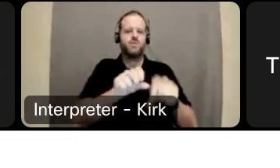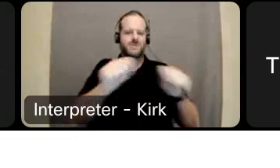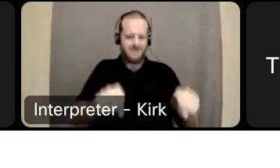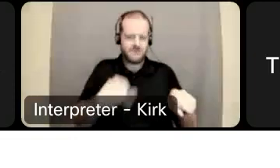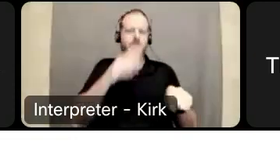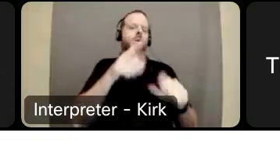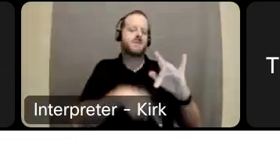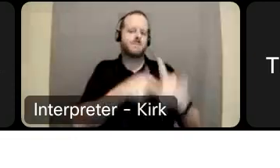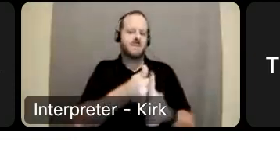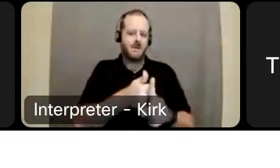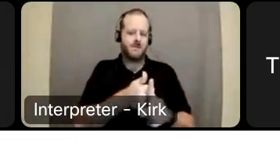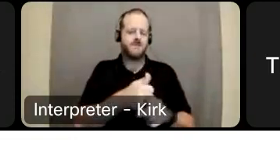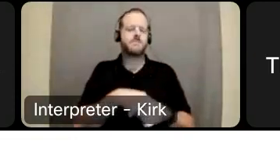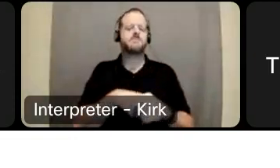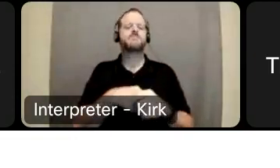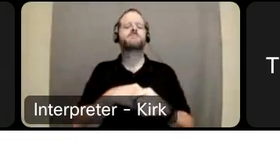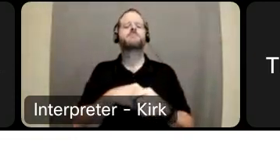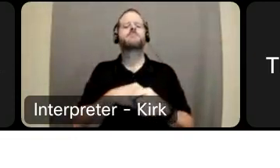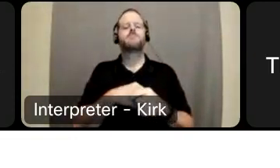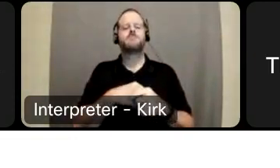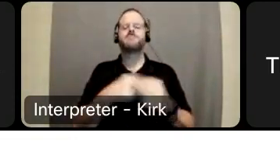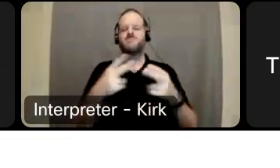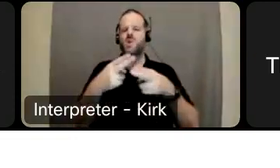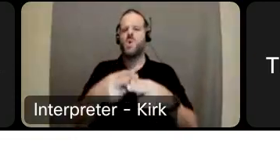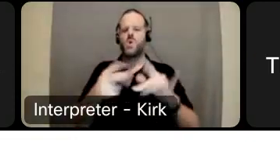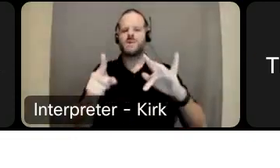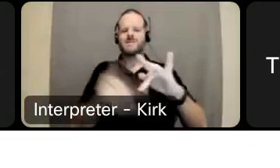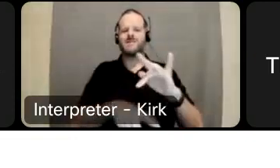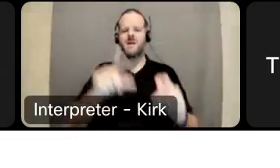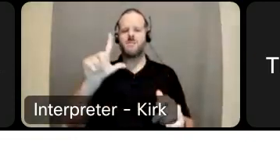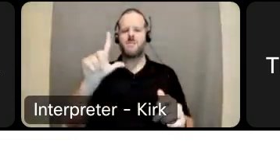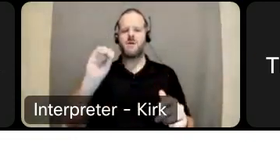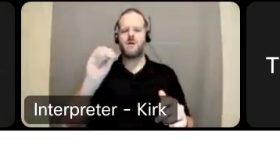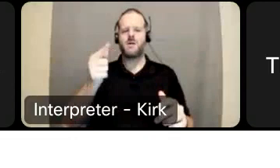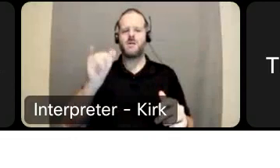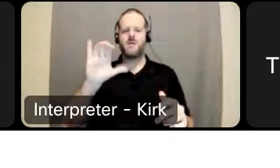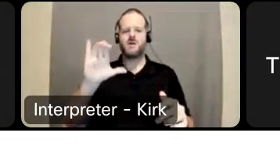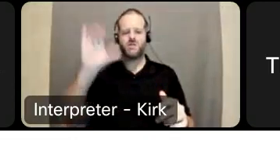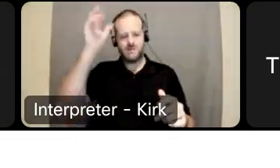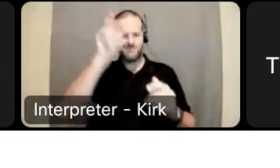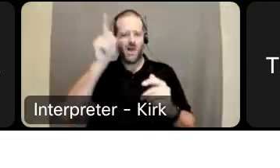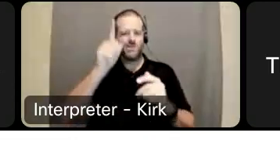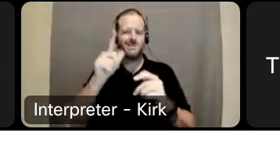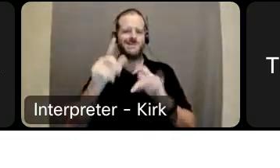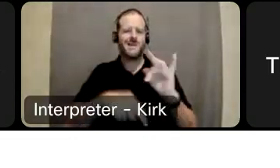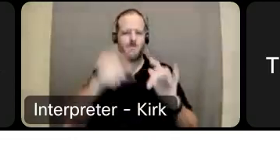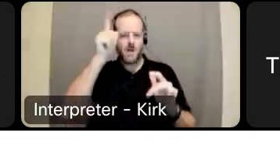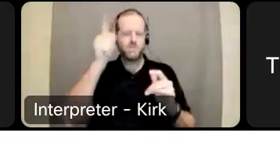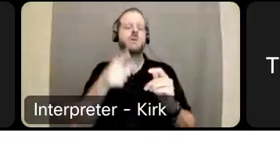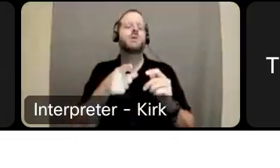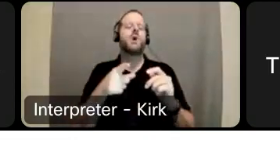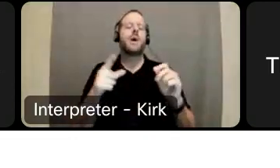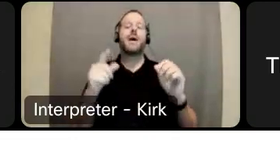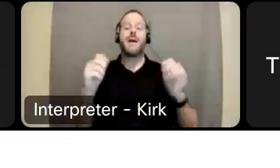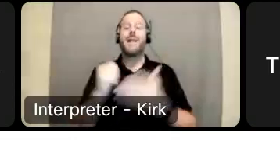could be skipped. So the skip logic, as I call it, is really quite helpful. So you can put together a really robust survey, but